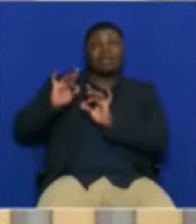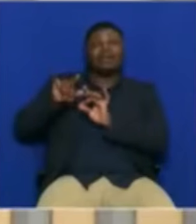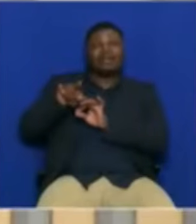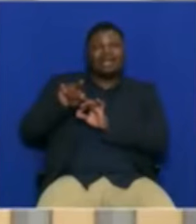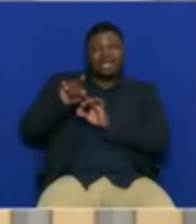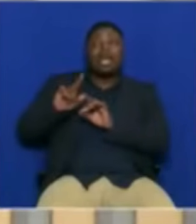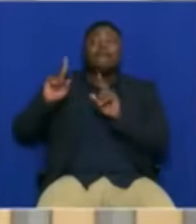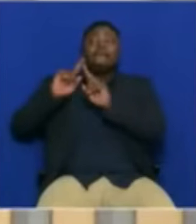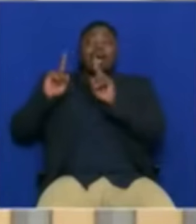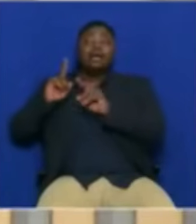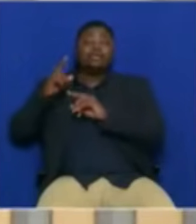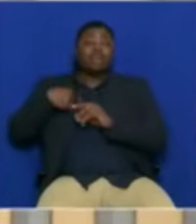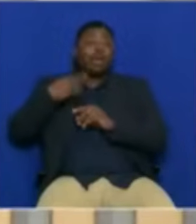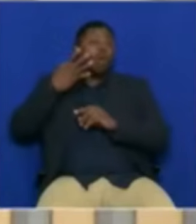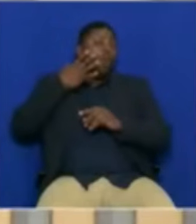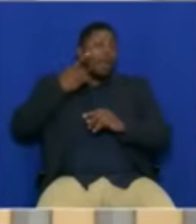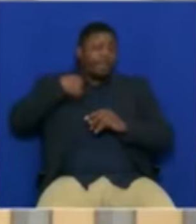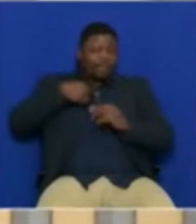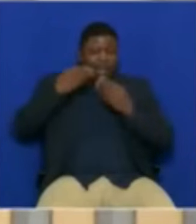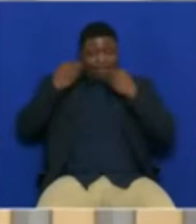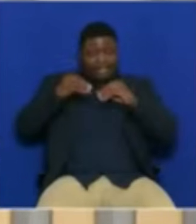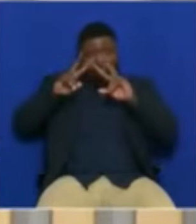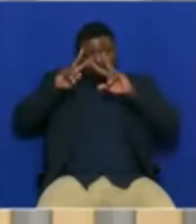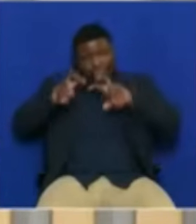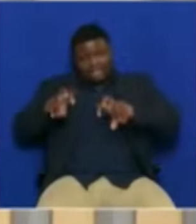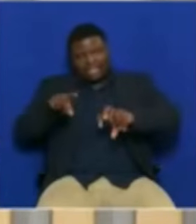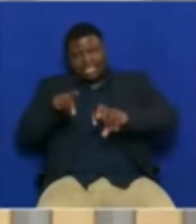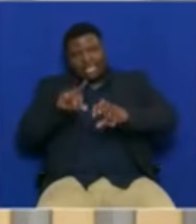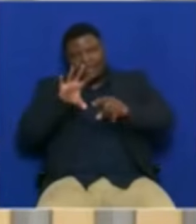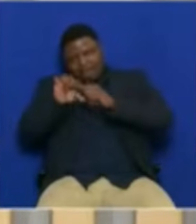that pointed to corruption.